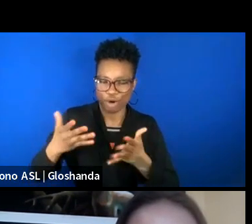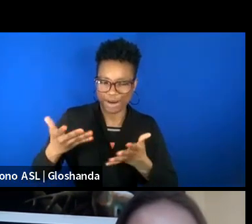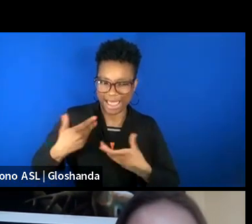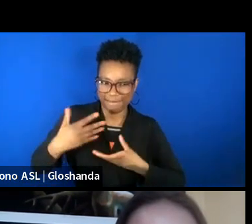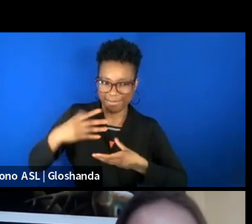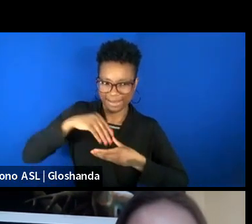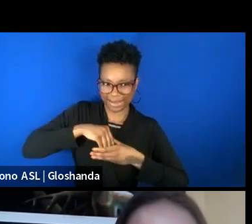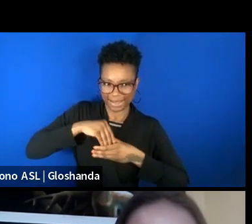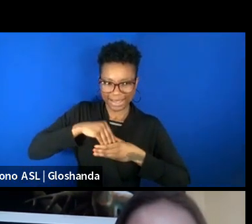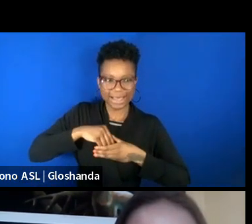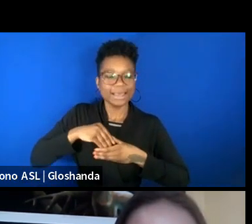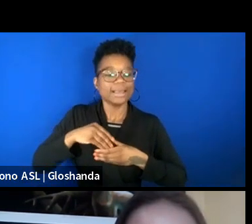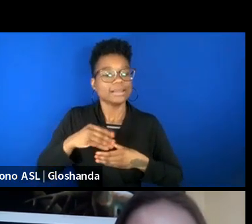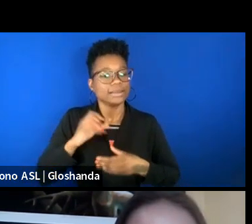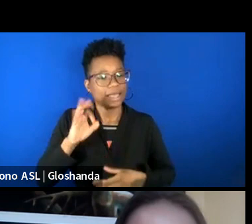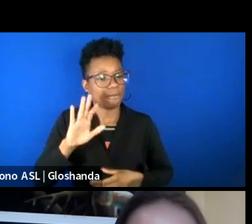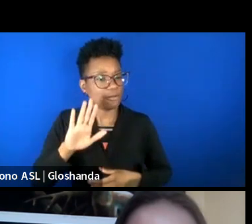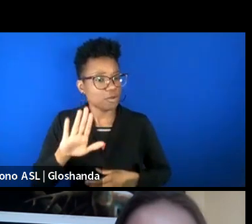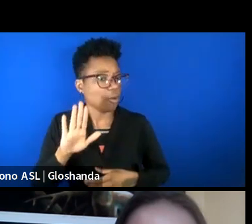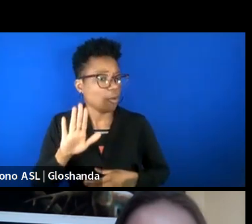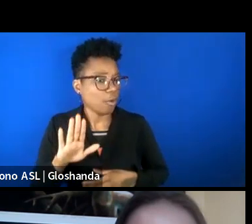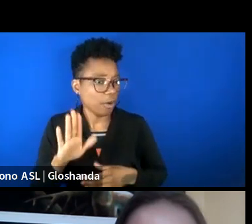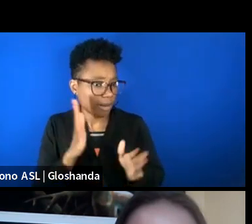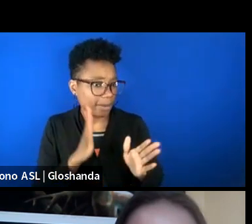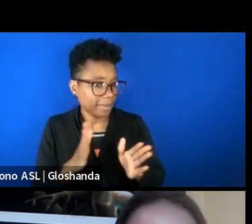your game plan had to do with